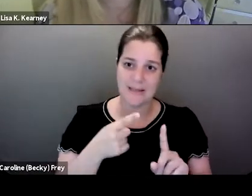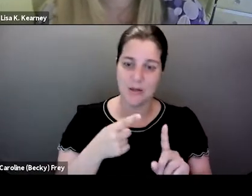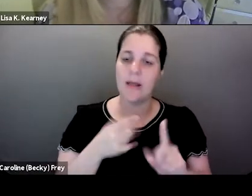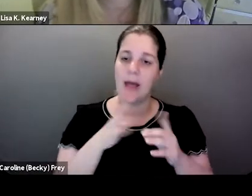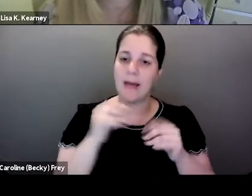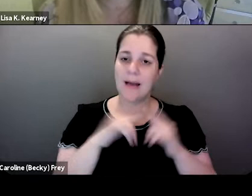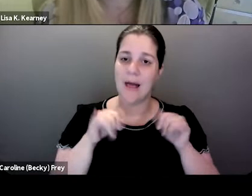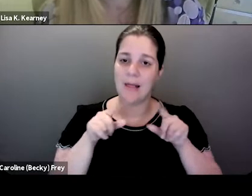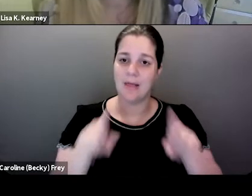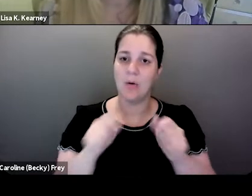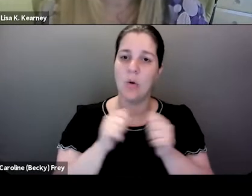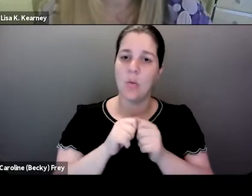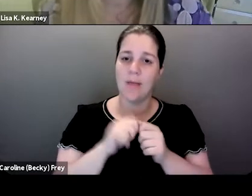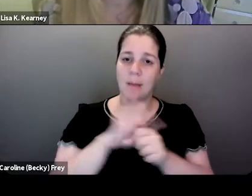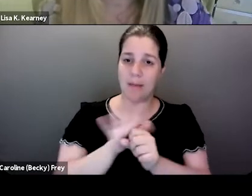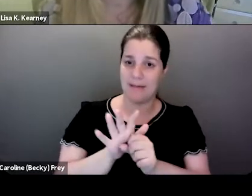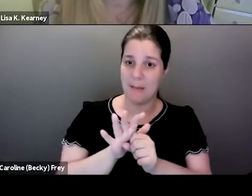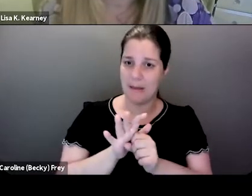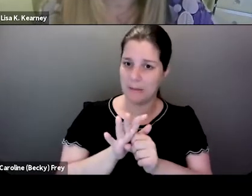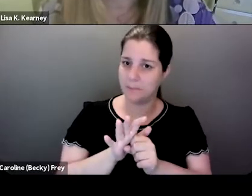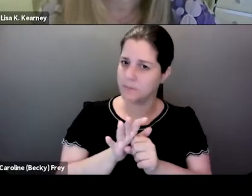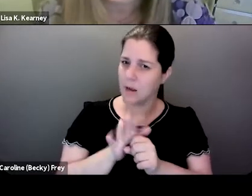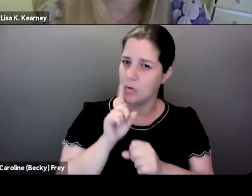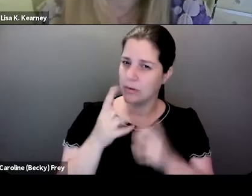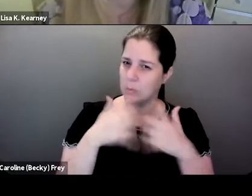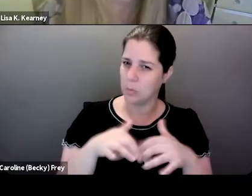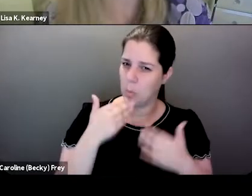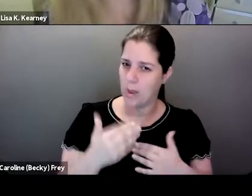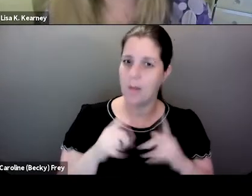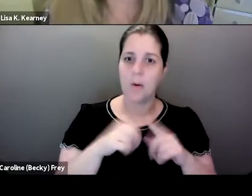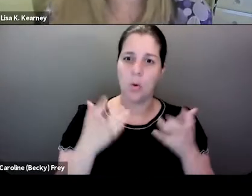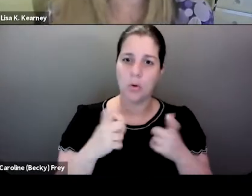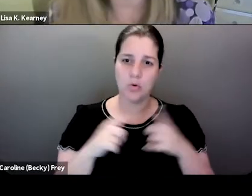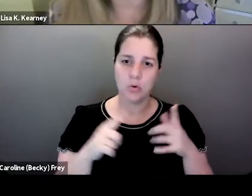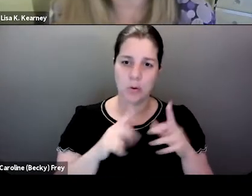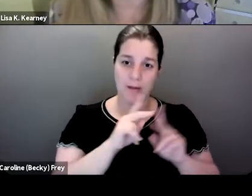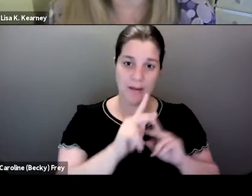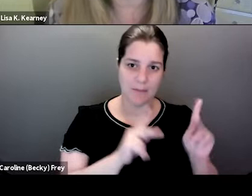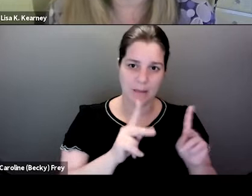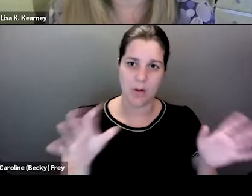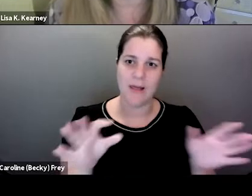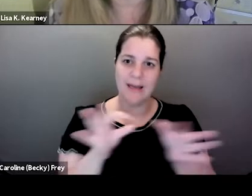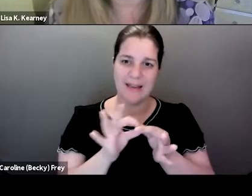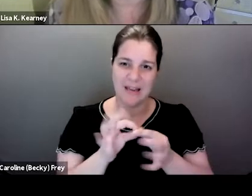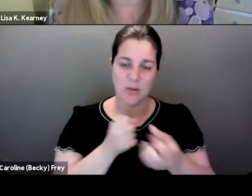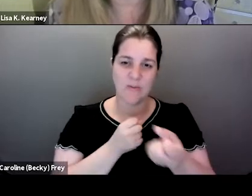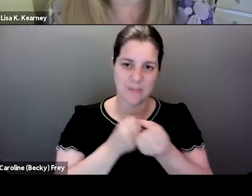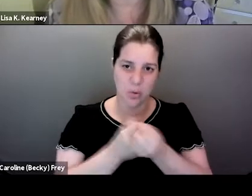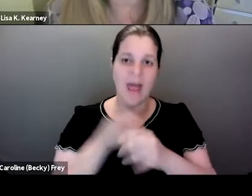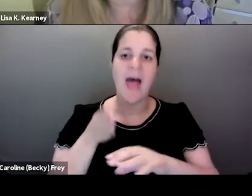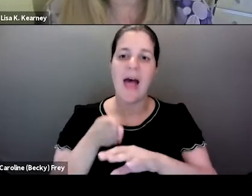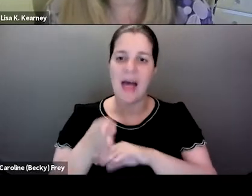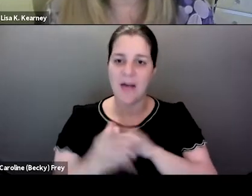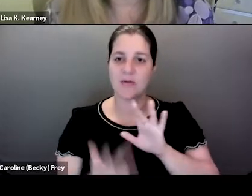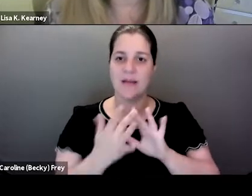onset of the pandemic, was really trying to reach and connect people to support after they reach out to us at the Veterans Crisis